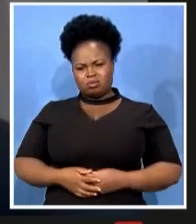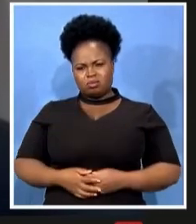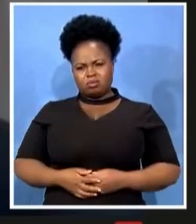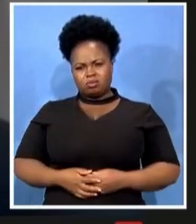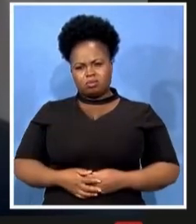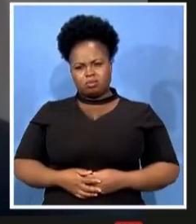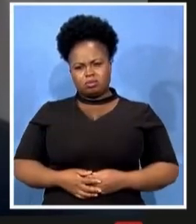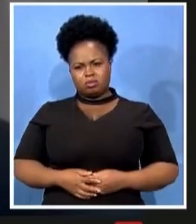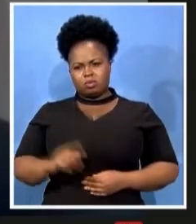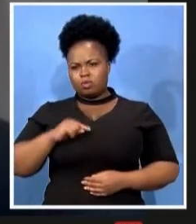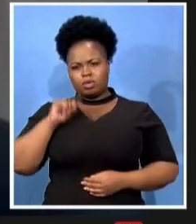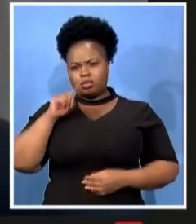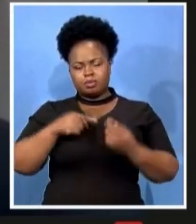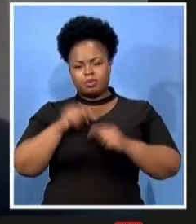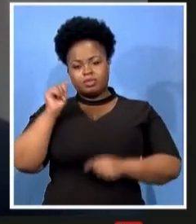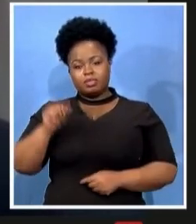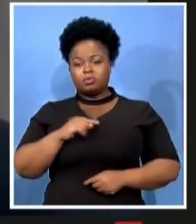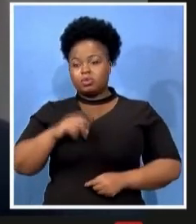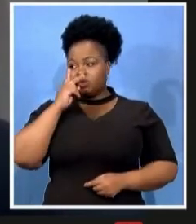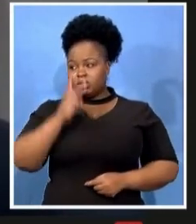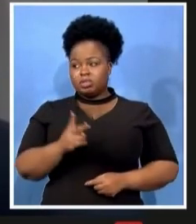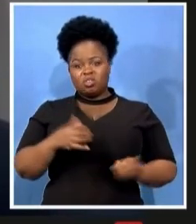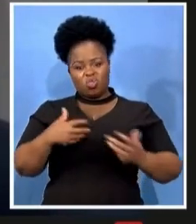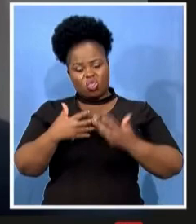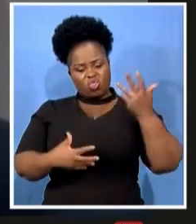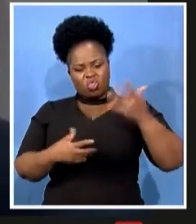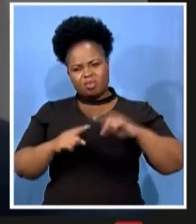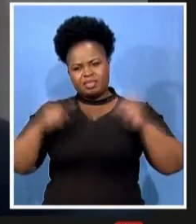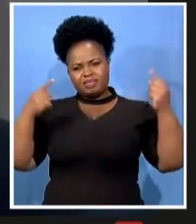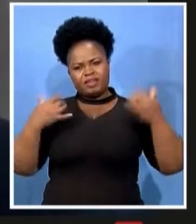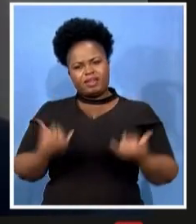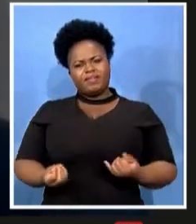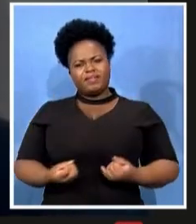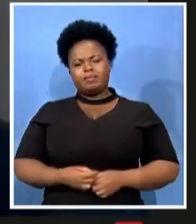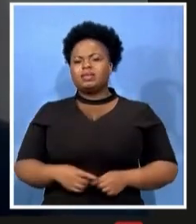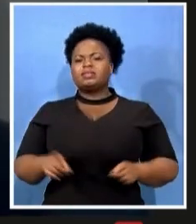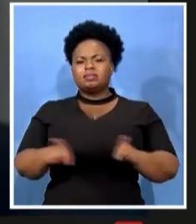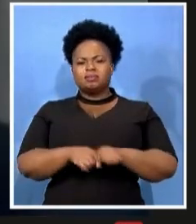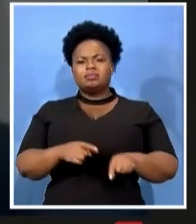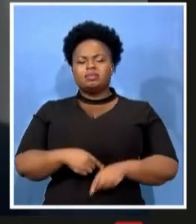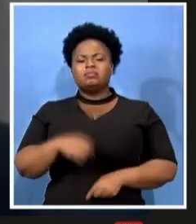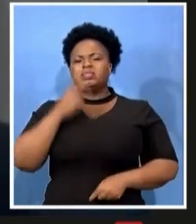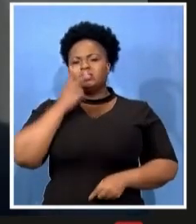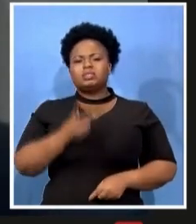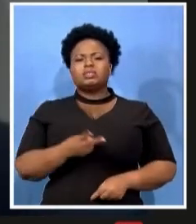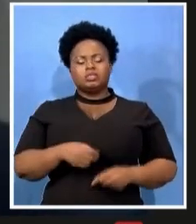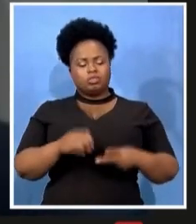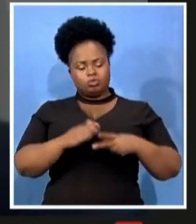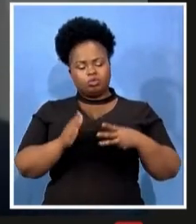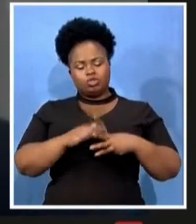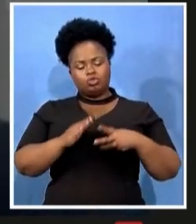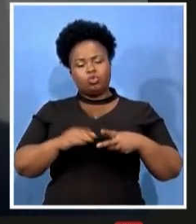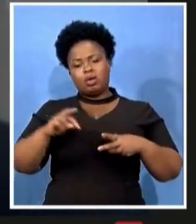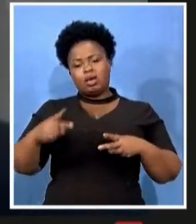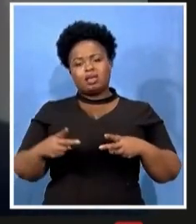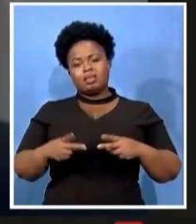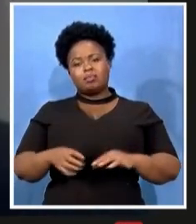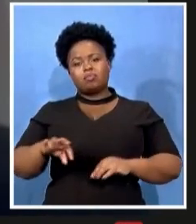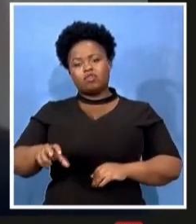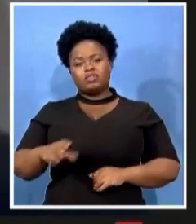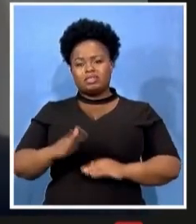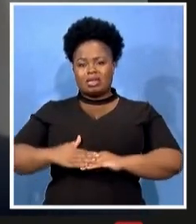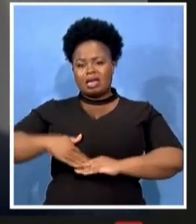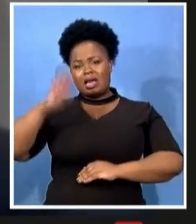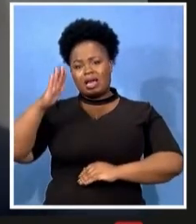this difference. But then I also noticed in two other provinces there are high fatality rates. For example, in the Eastern Cape at